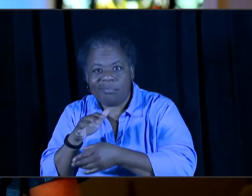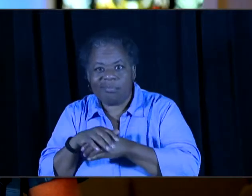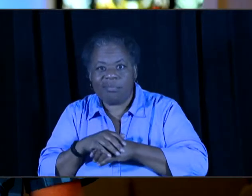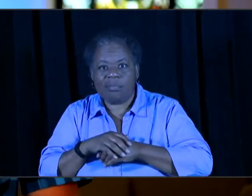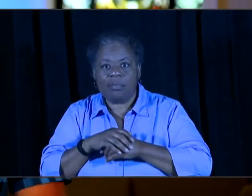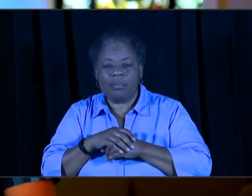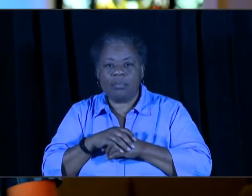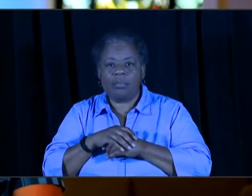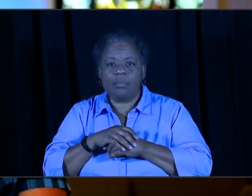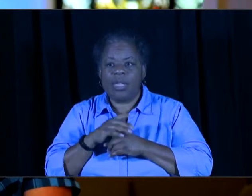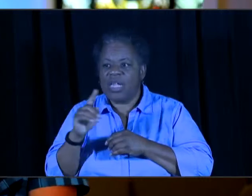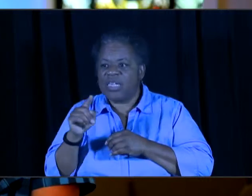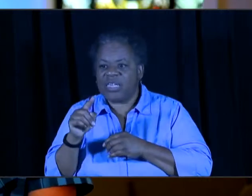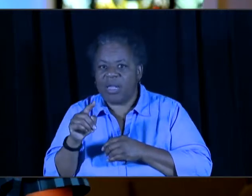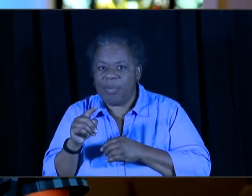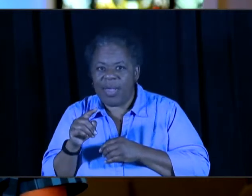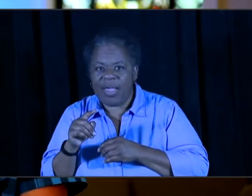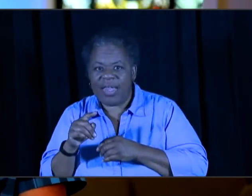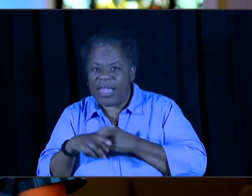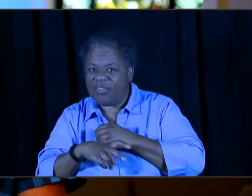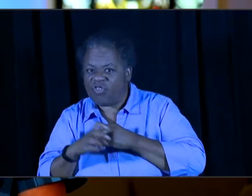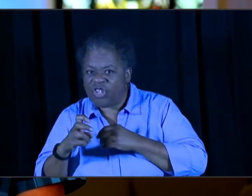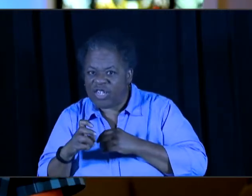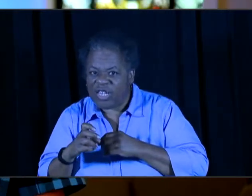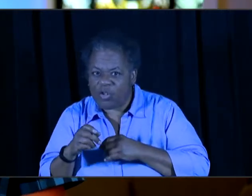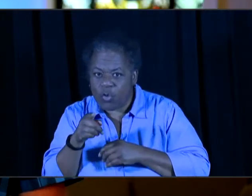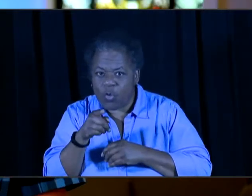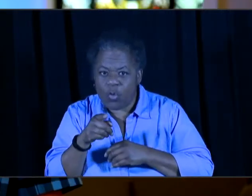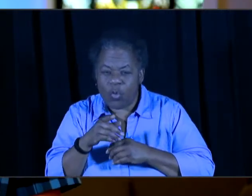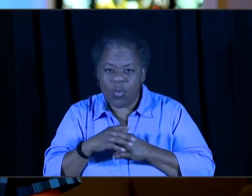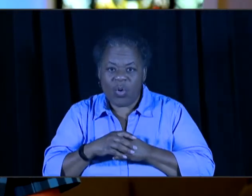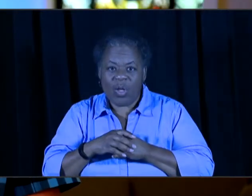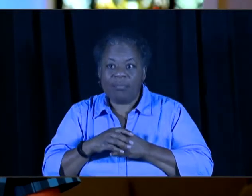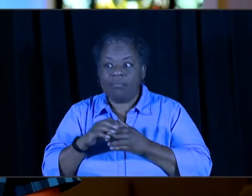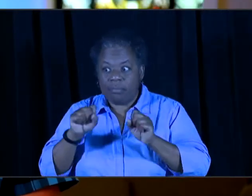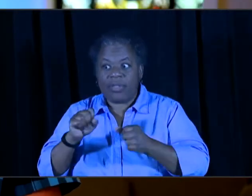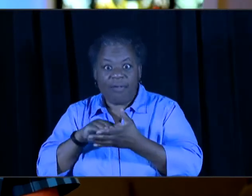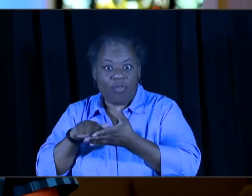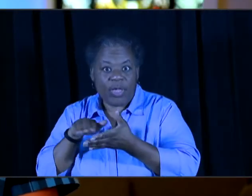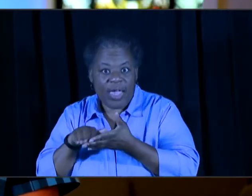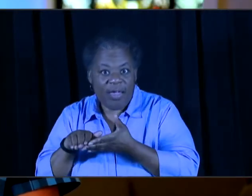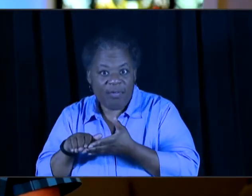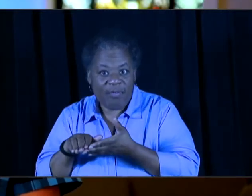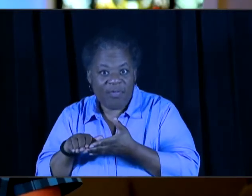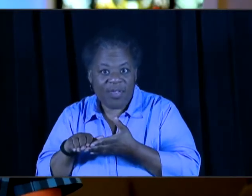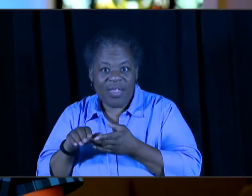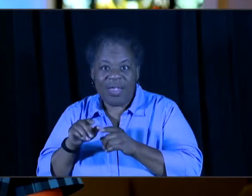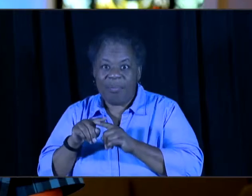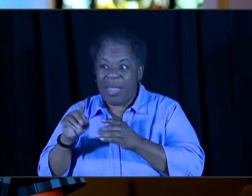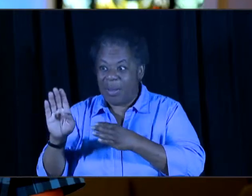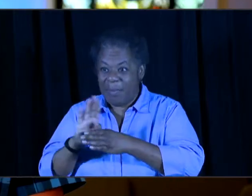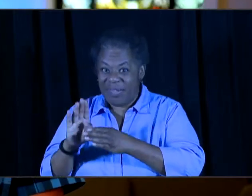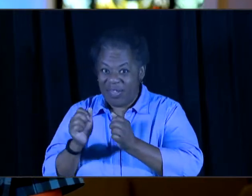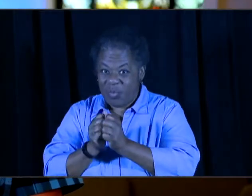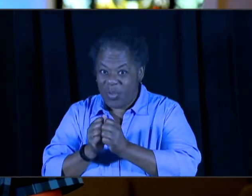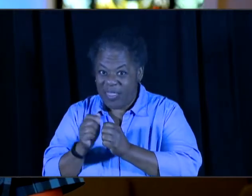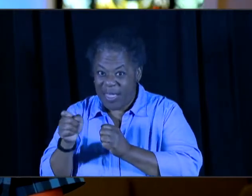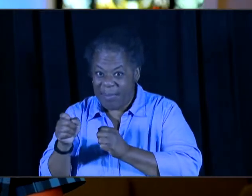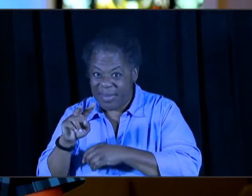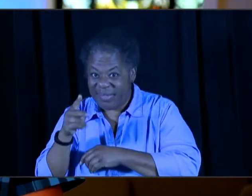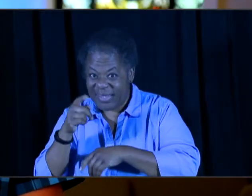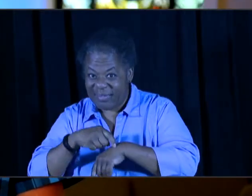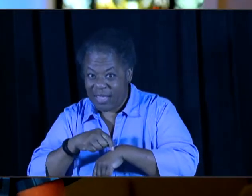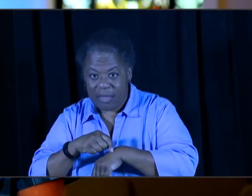If someone has cheated you in a business deal, you can forgive them, but you don't have to go into business with them a second time